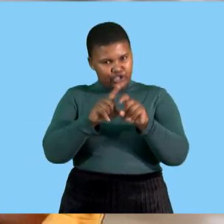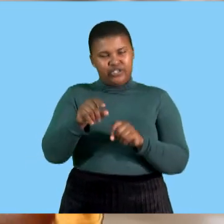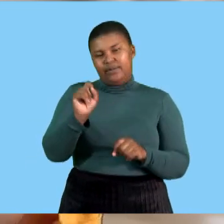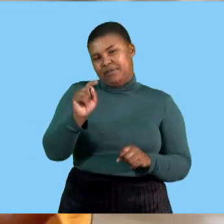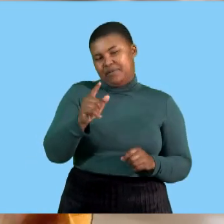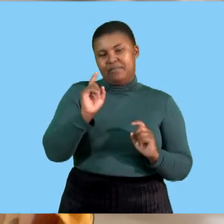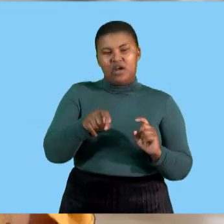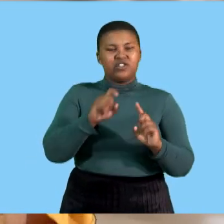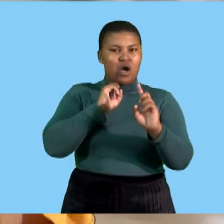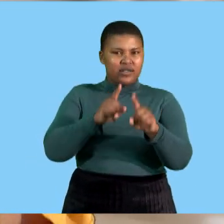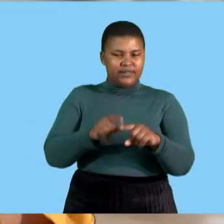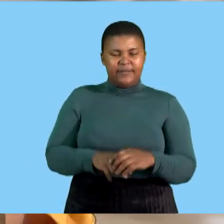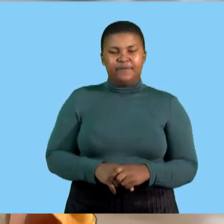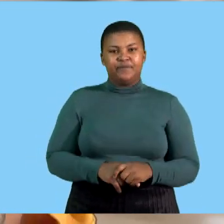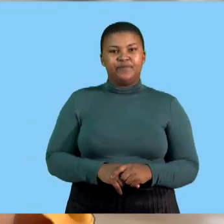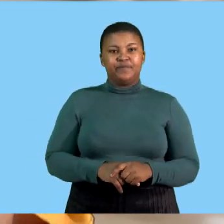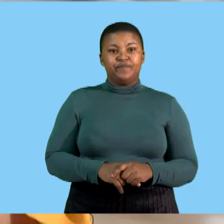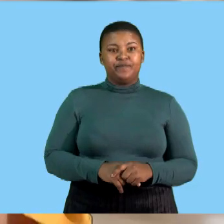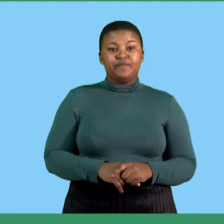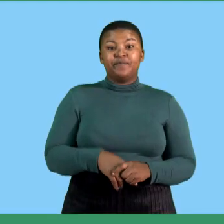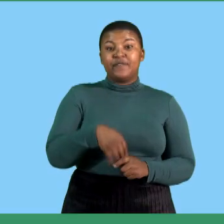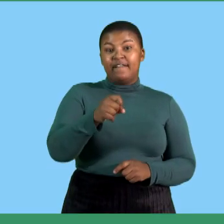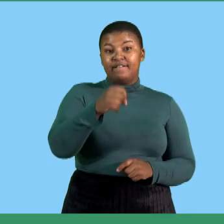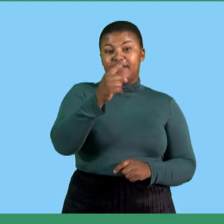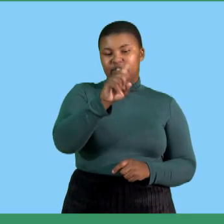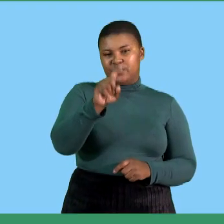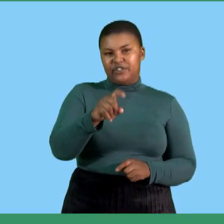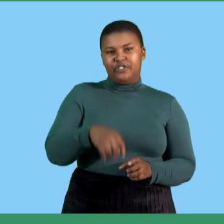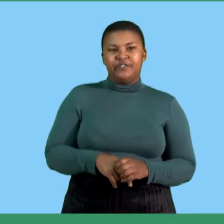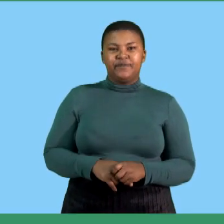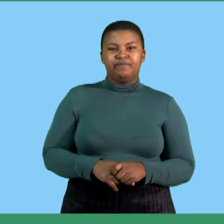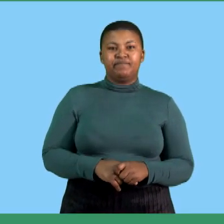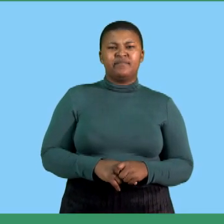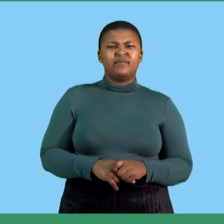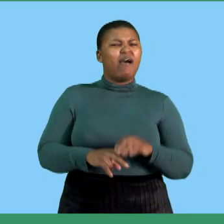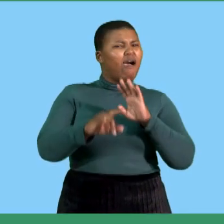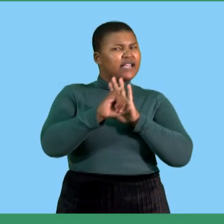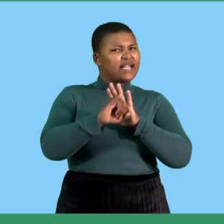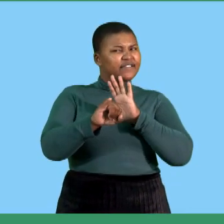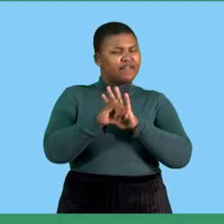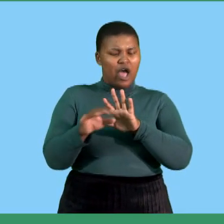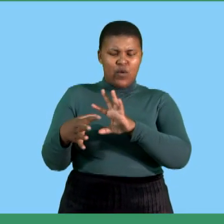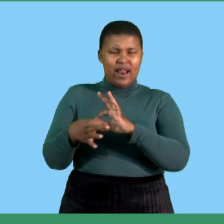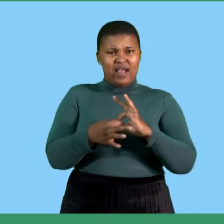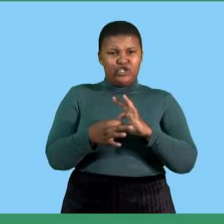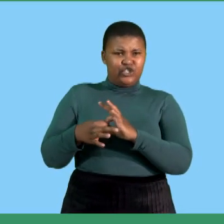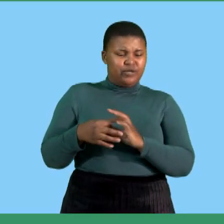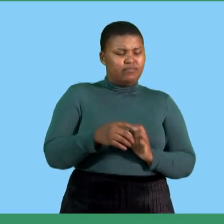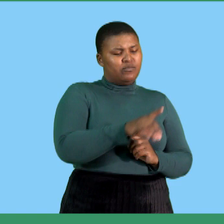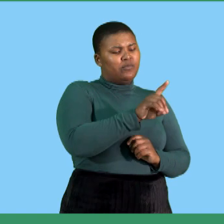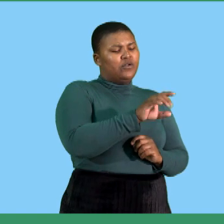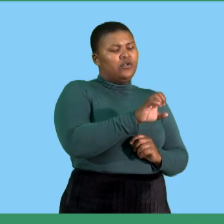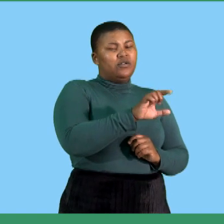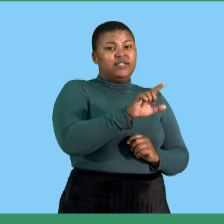provides questions you have to answer. Now our first question here, identify the interrelationship between